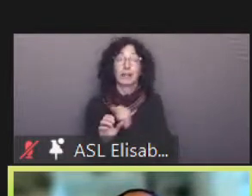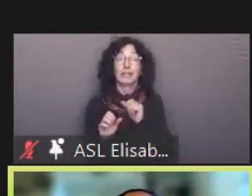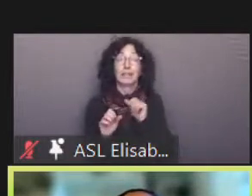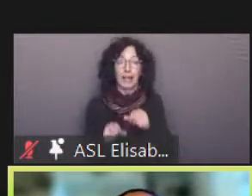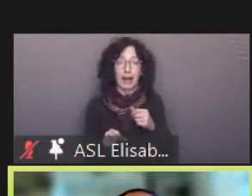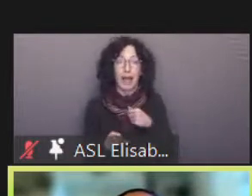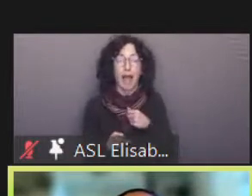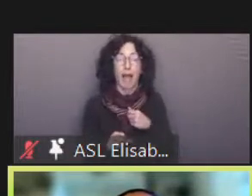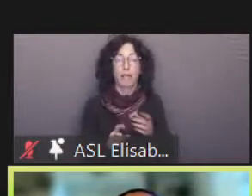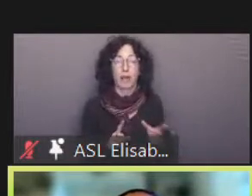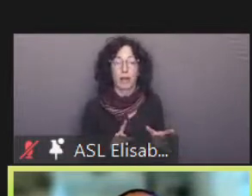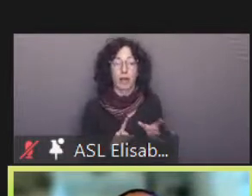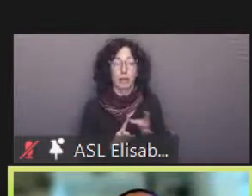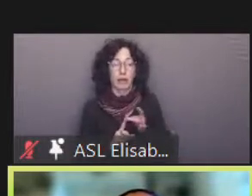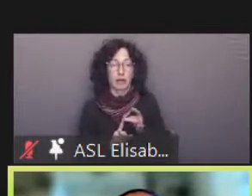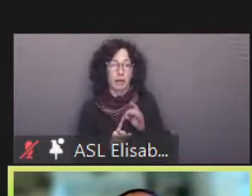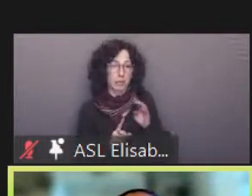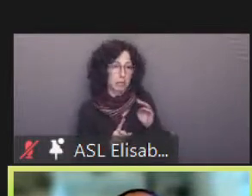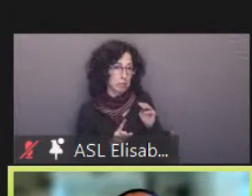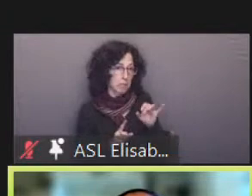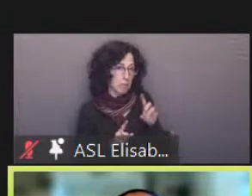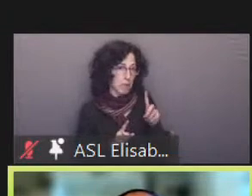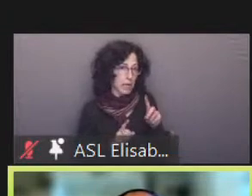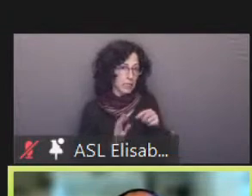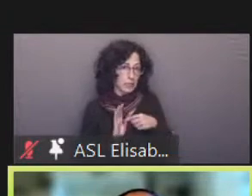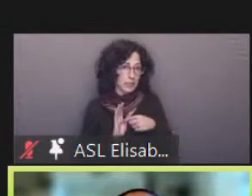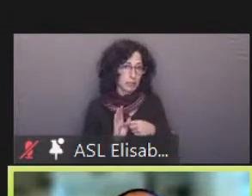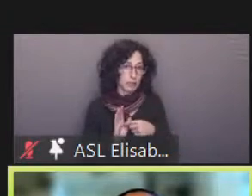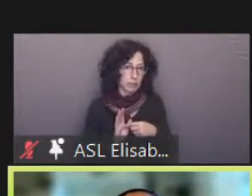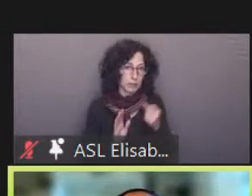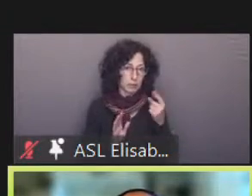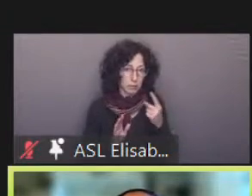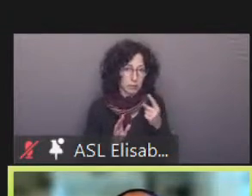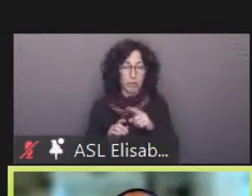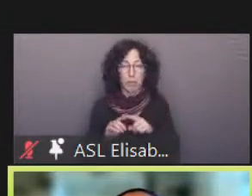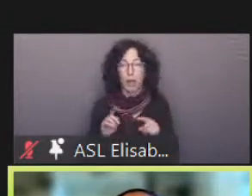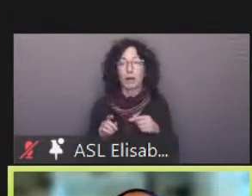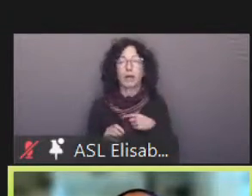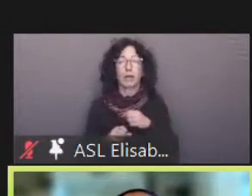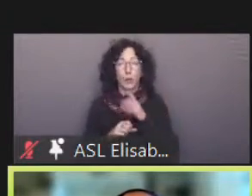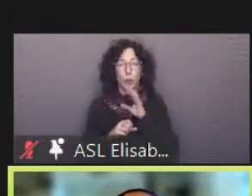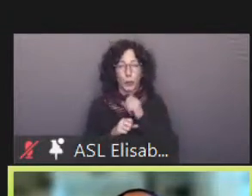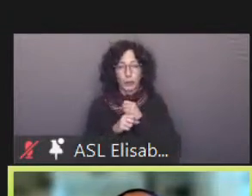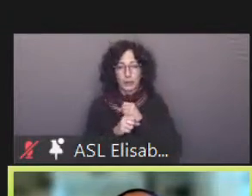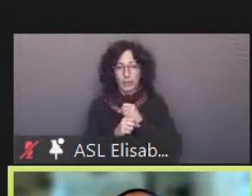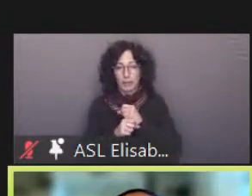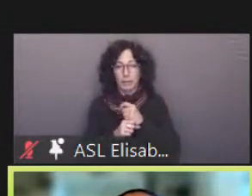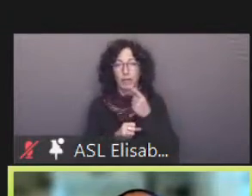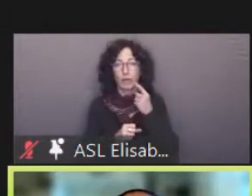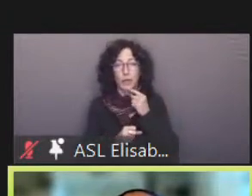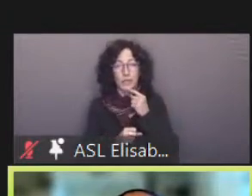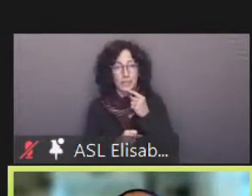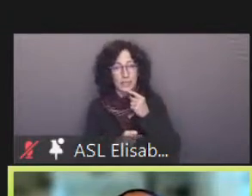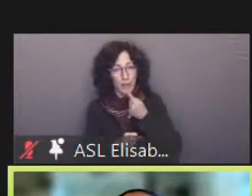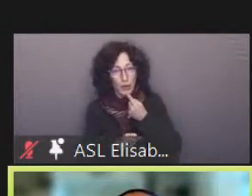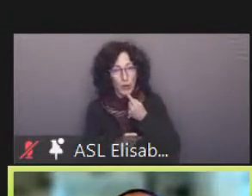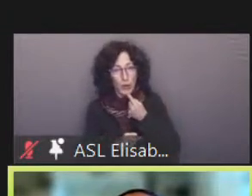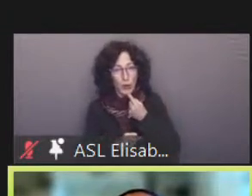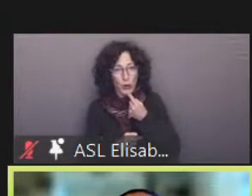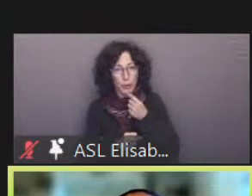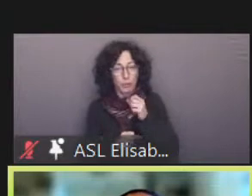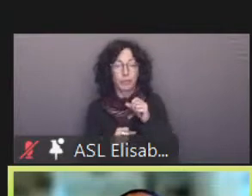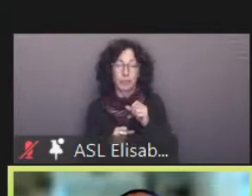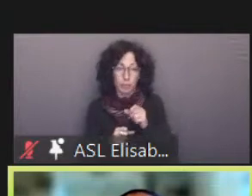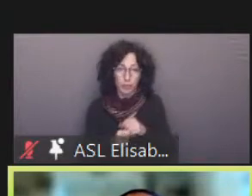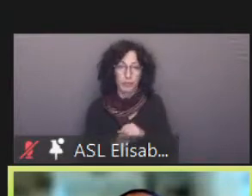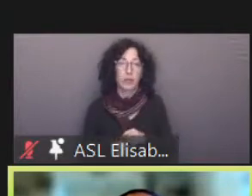disease or mild symptoms of COVID-19, but they are protected against getting severe disease that might result in